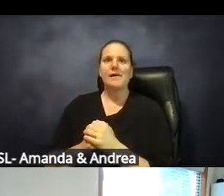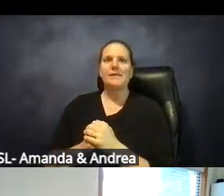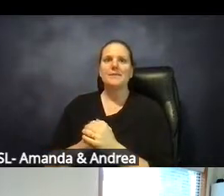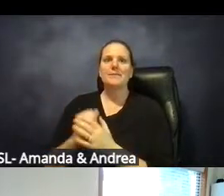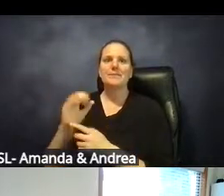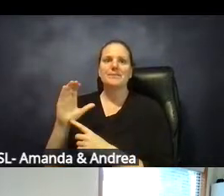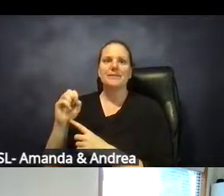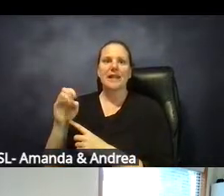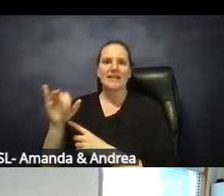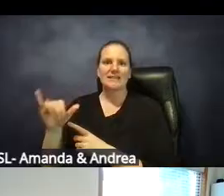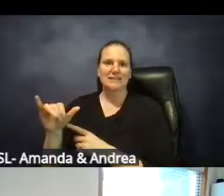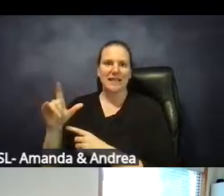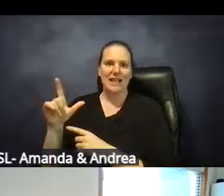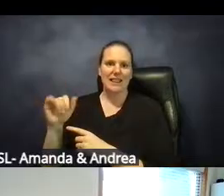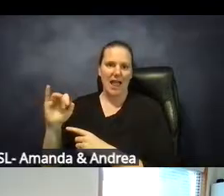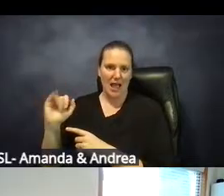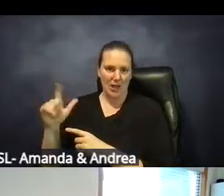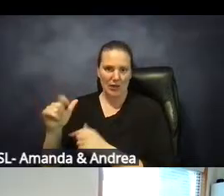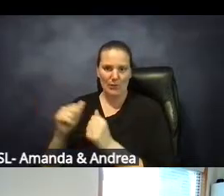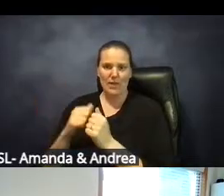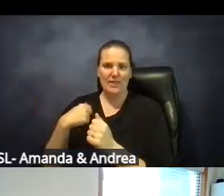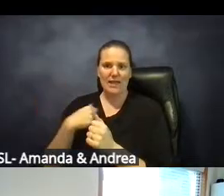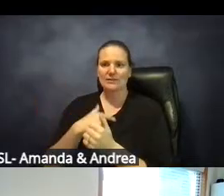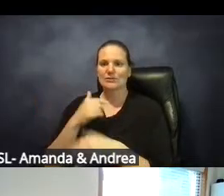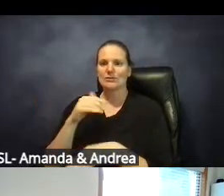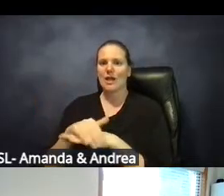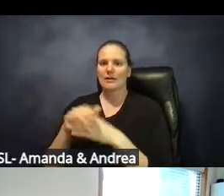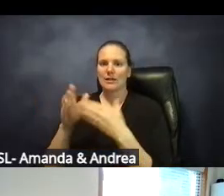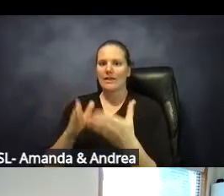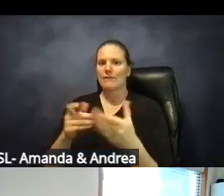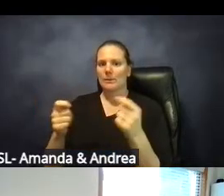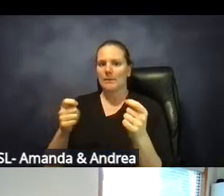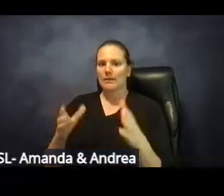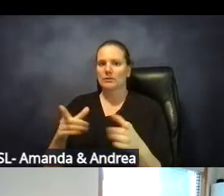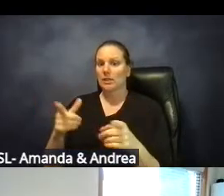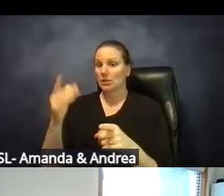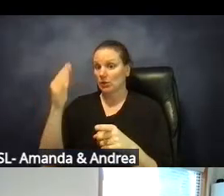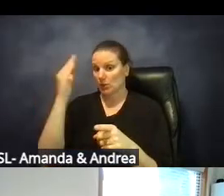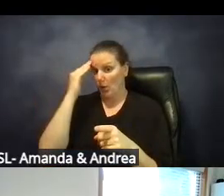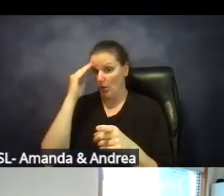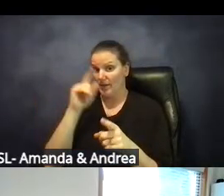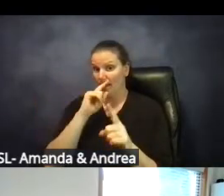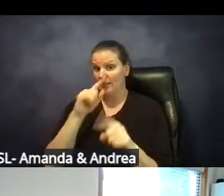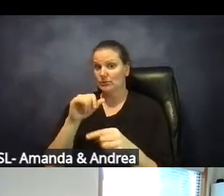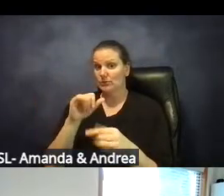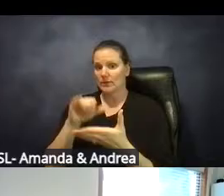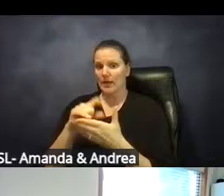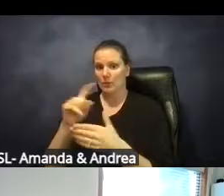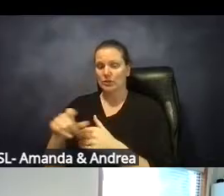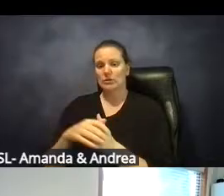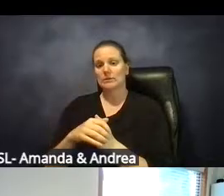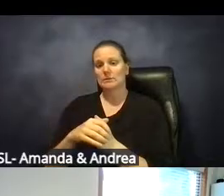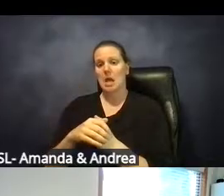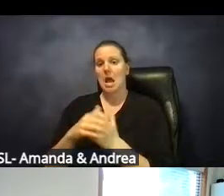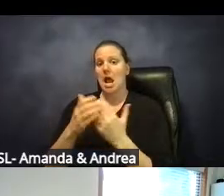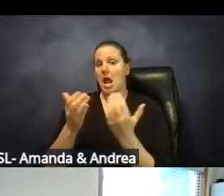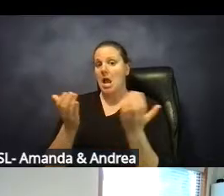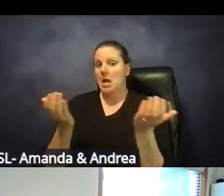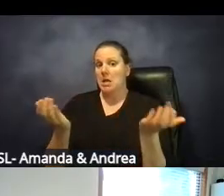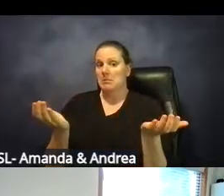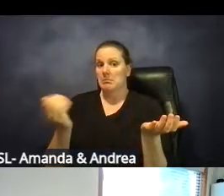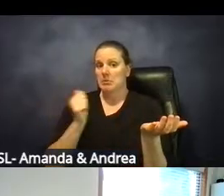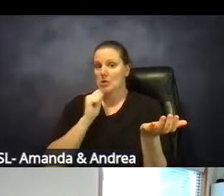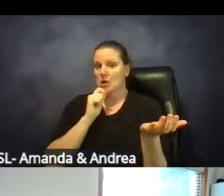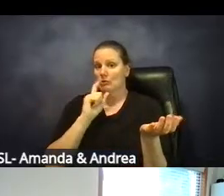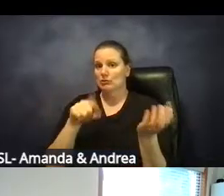Casey Lyles here tonight with me, our delivery manager. He may know the answer to that question. I'm not sure what